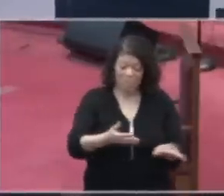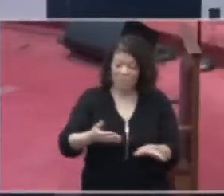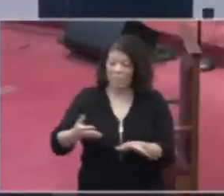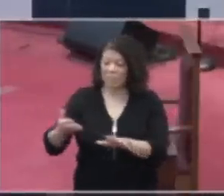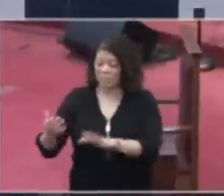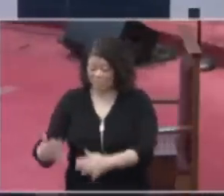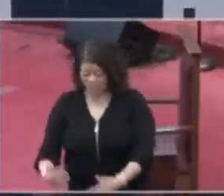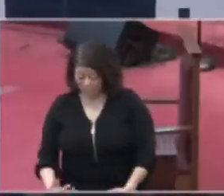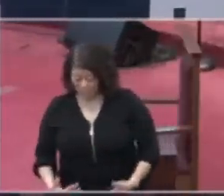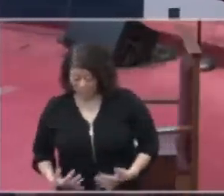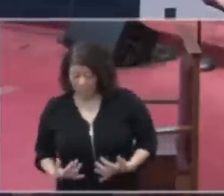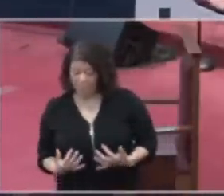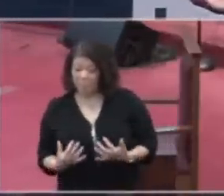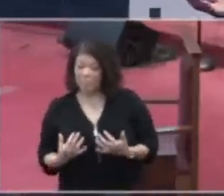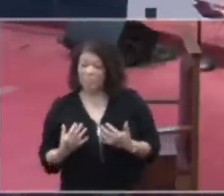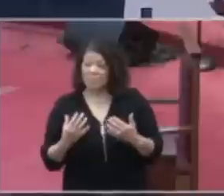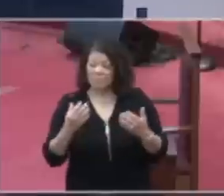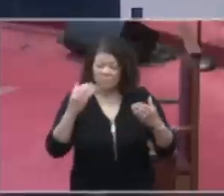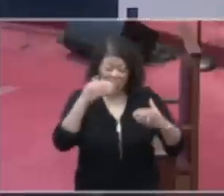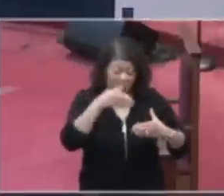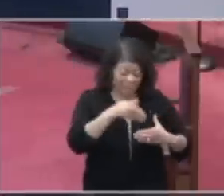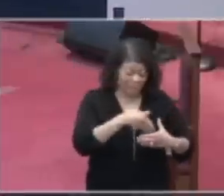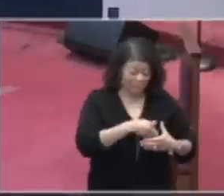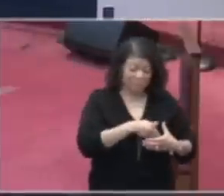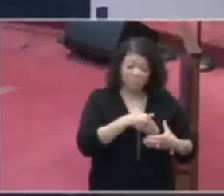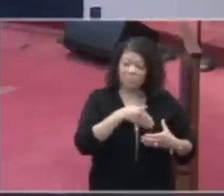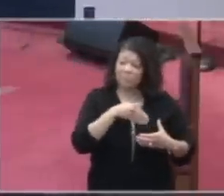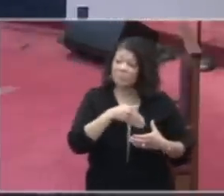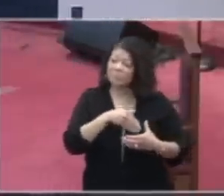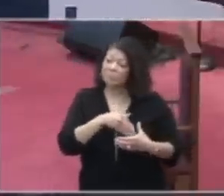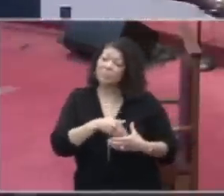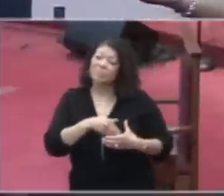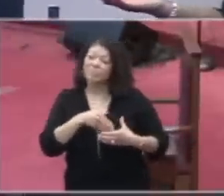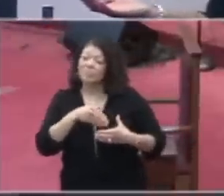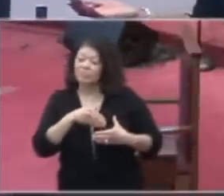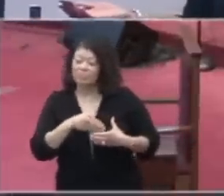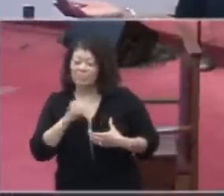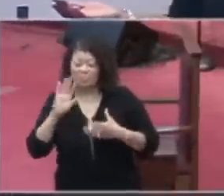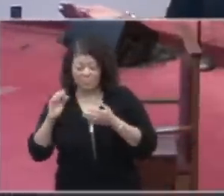oh, fill me. Yes, Lord, we're asking you.